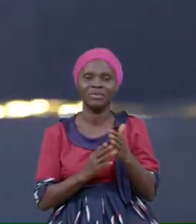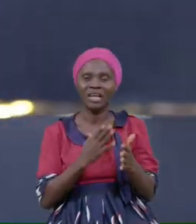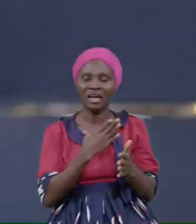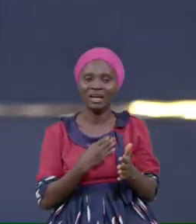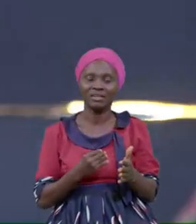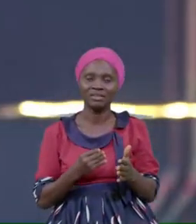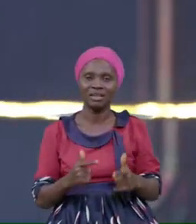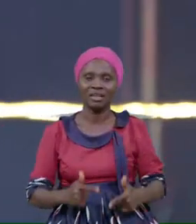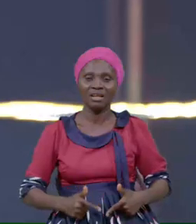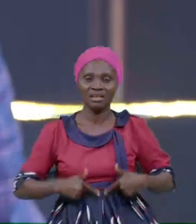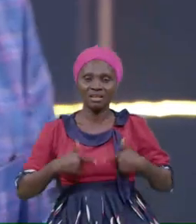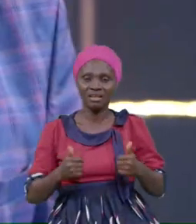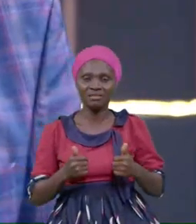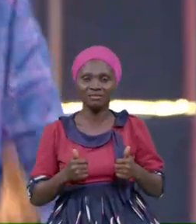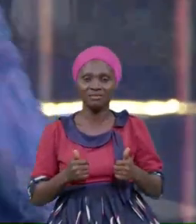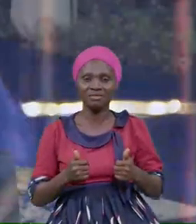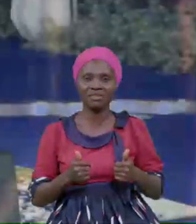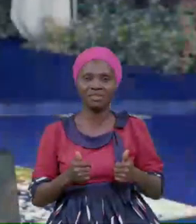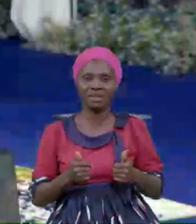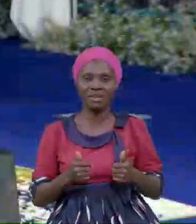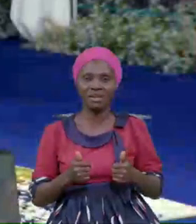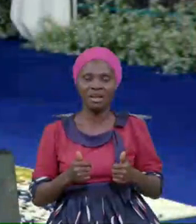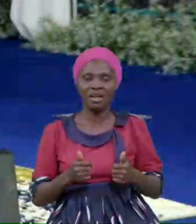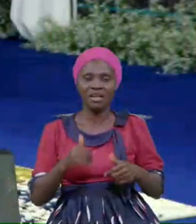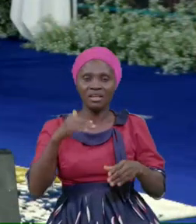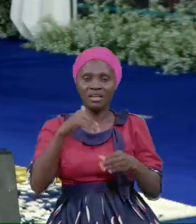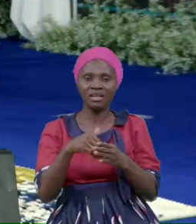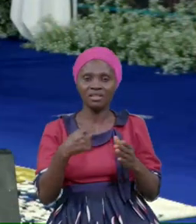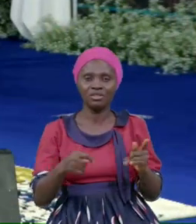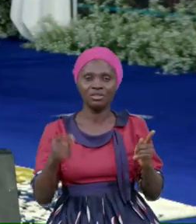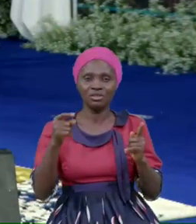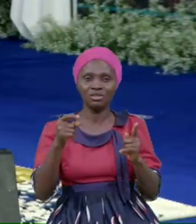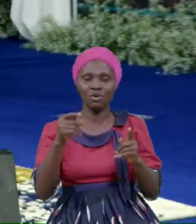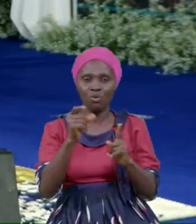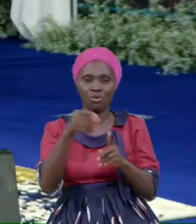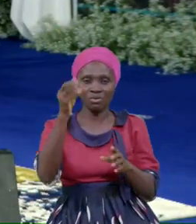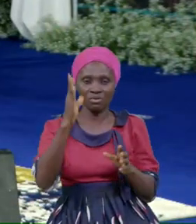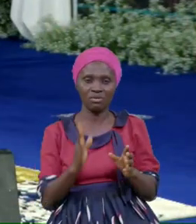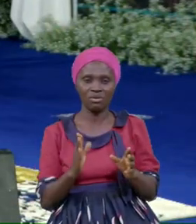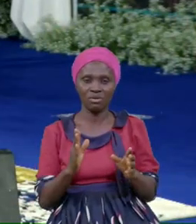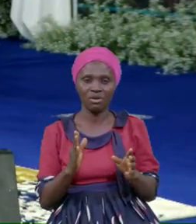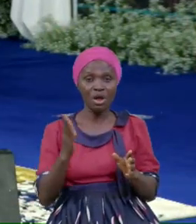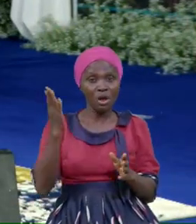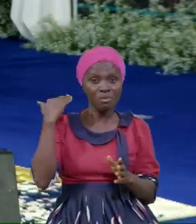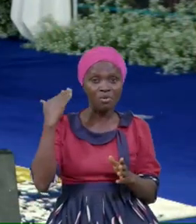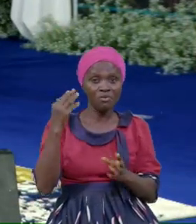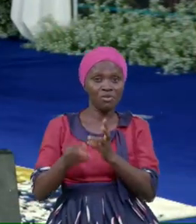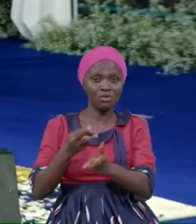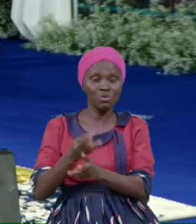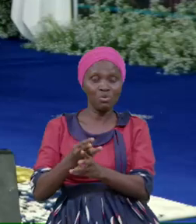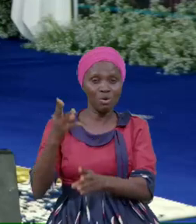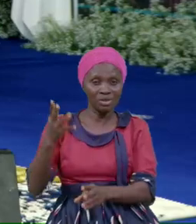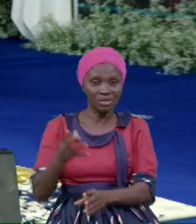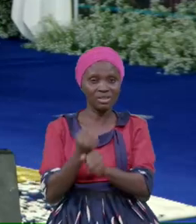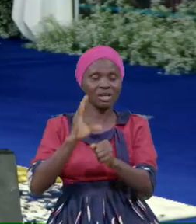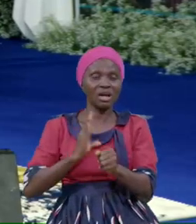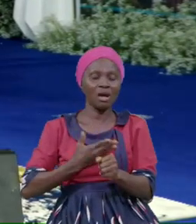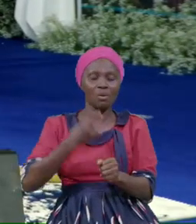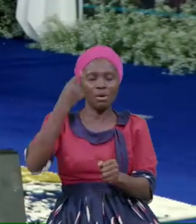They take our energy, they take our mind, they take our brain. Well, we're not sober.